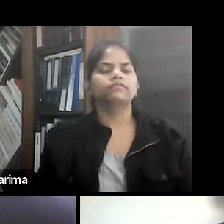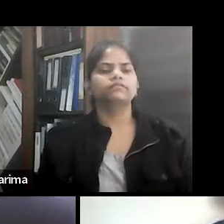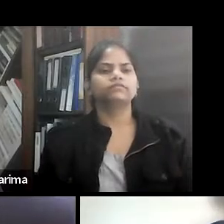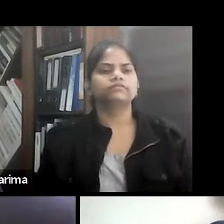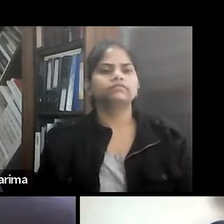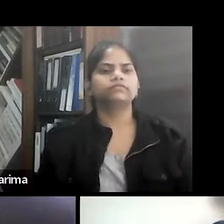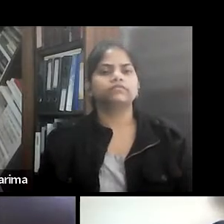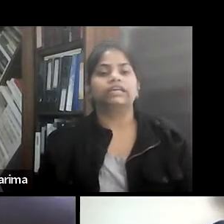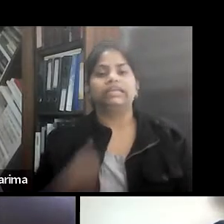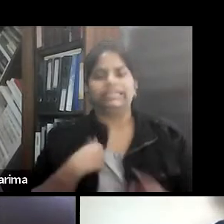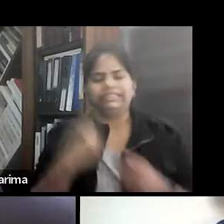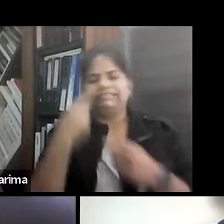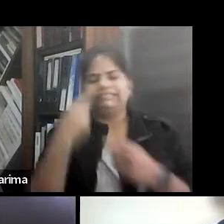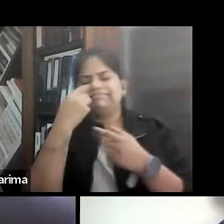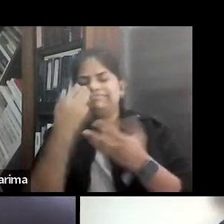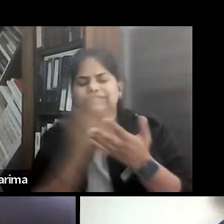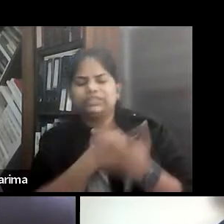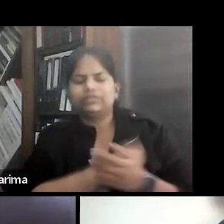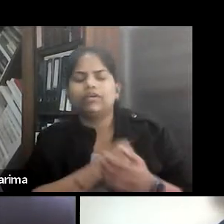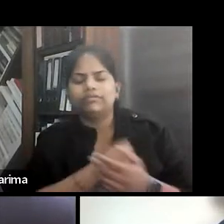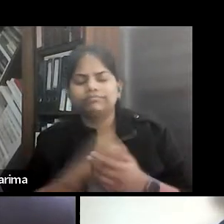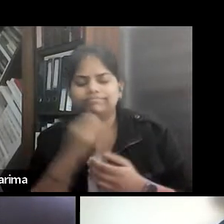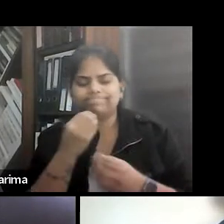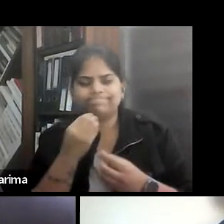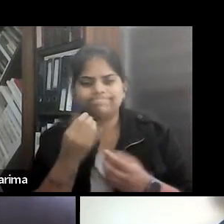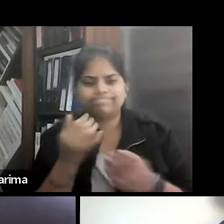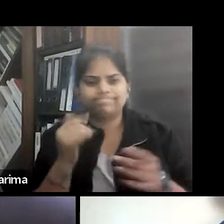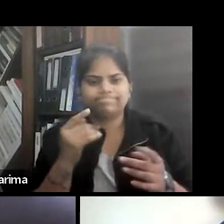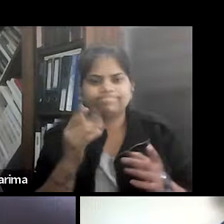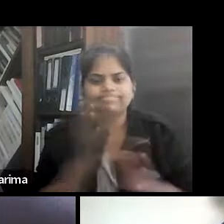Replying to his questions. Well, let's see.